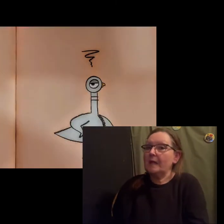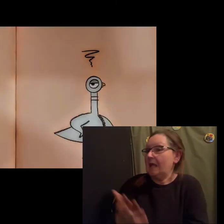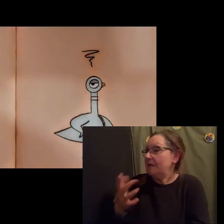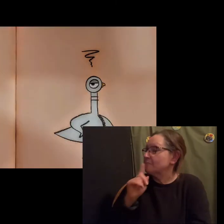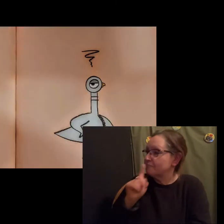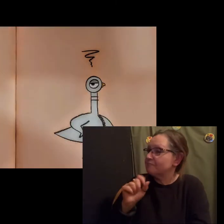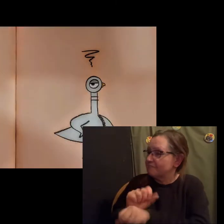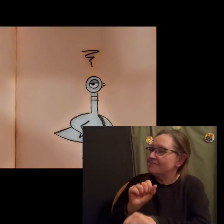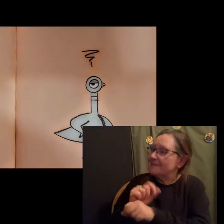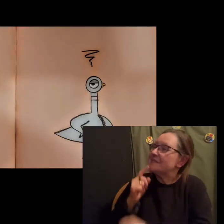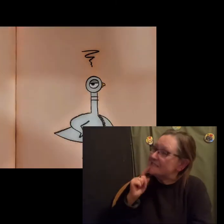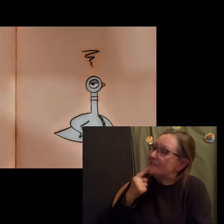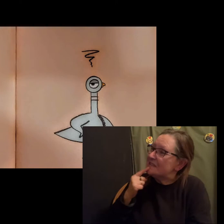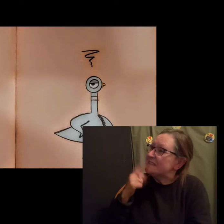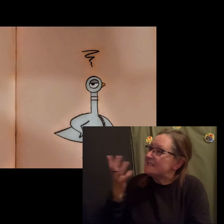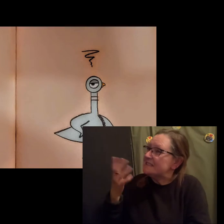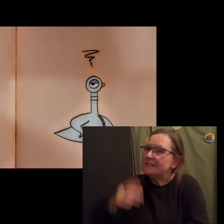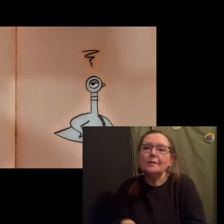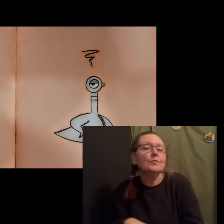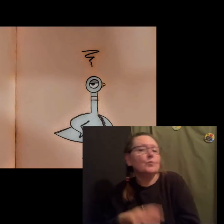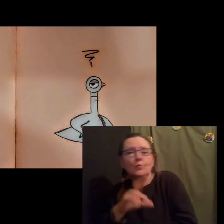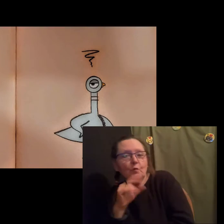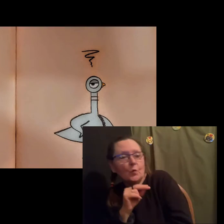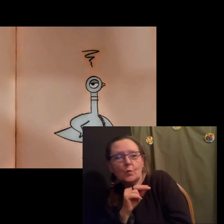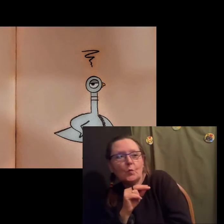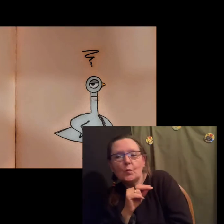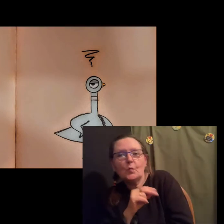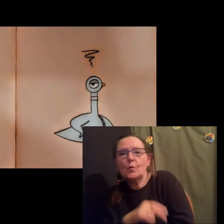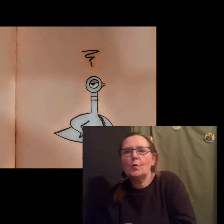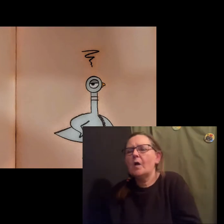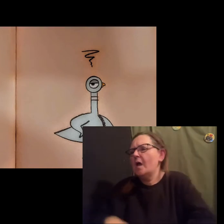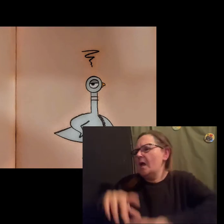True story. No.